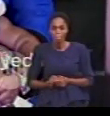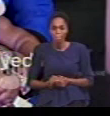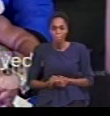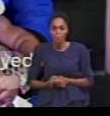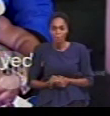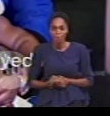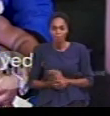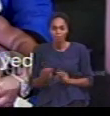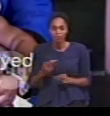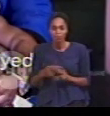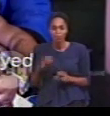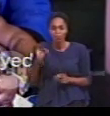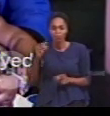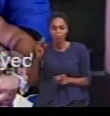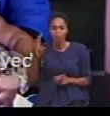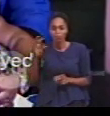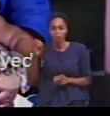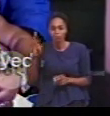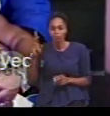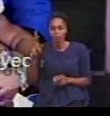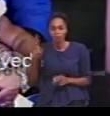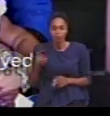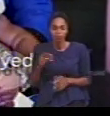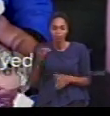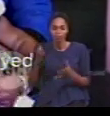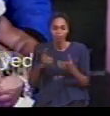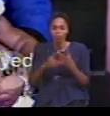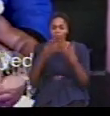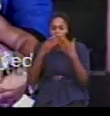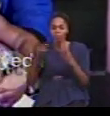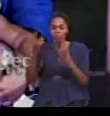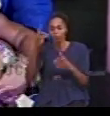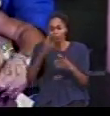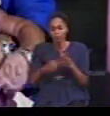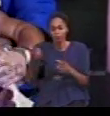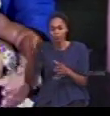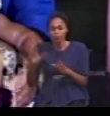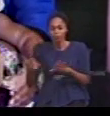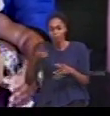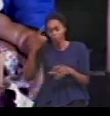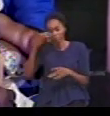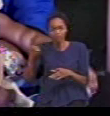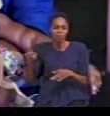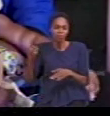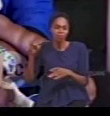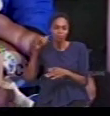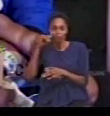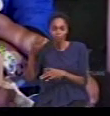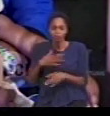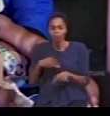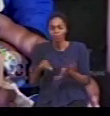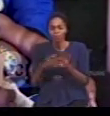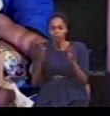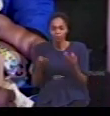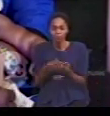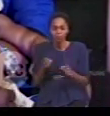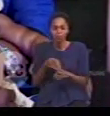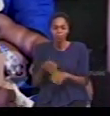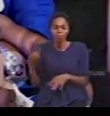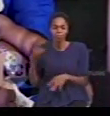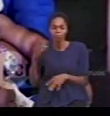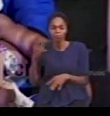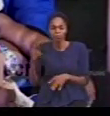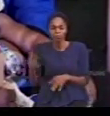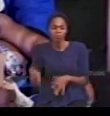Favor Oyedikachi. I want to thank God for what God did for me and my family at the Global Crusade Aid in